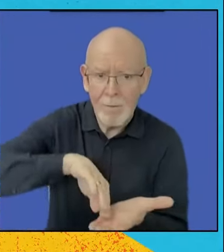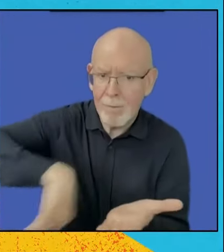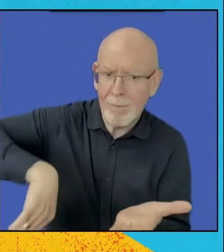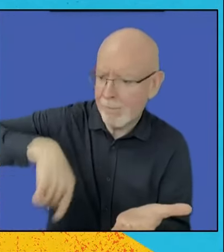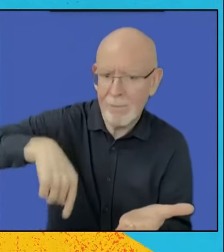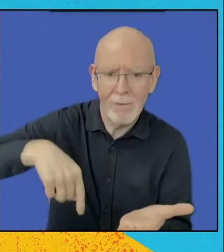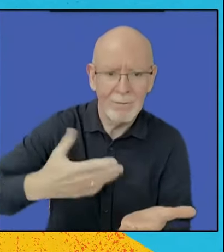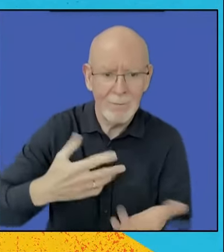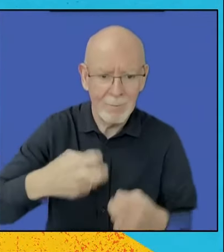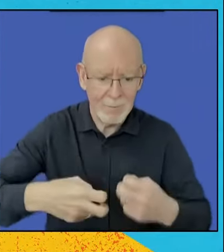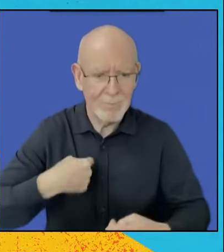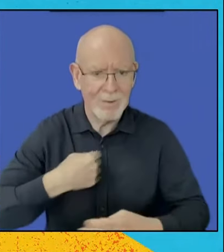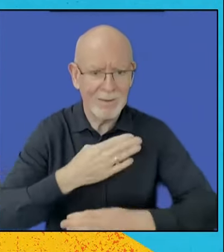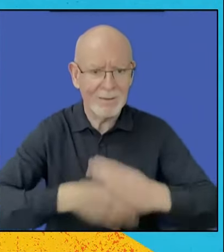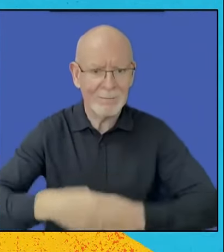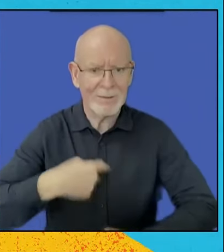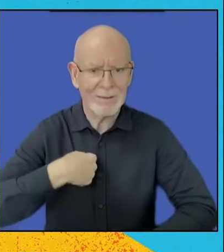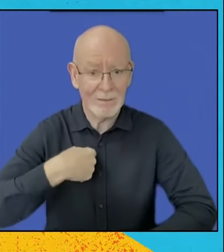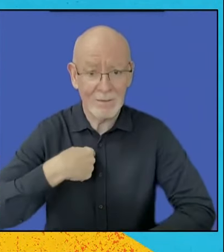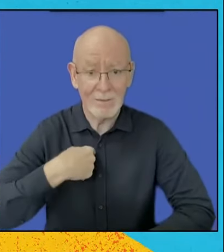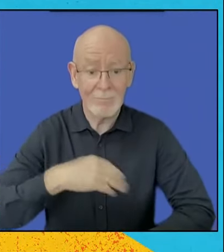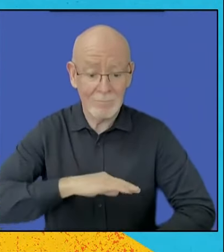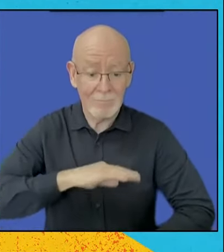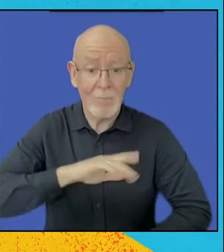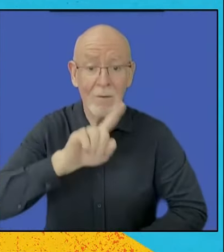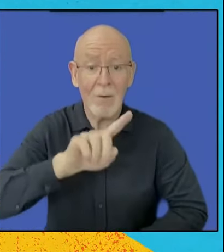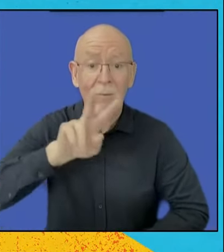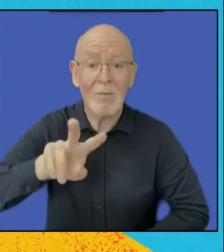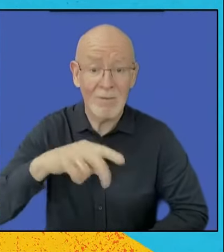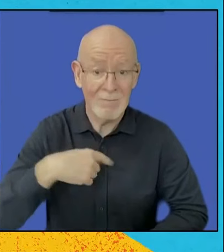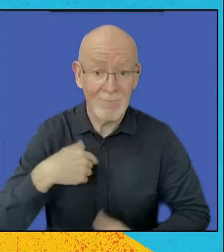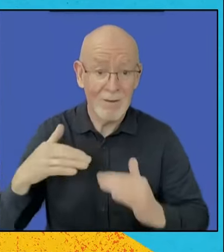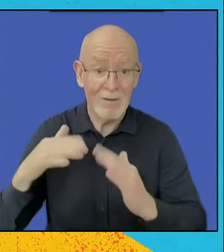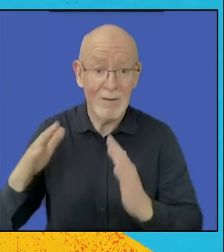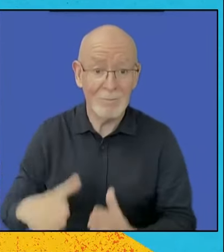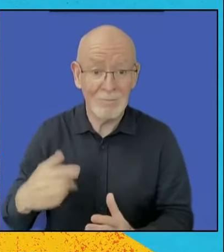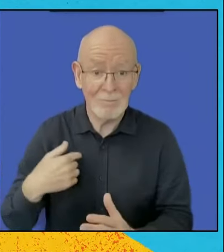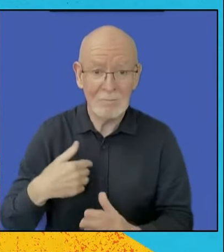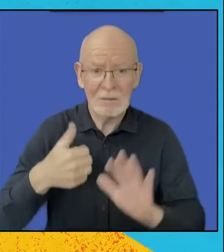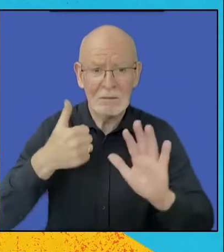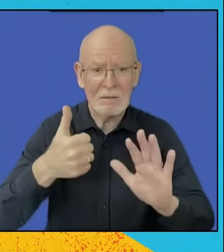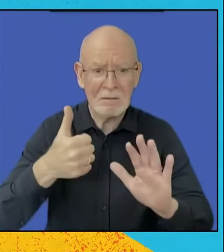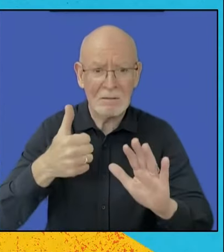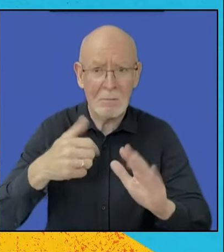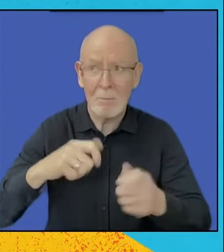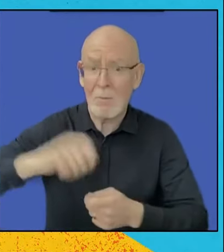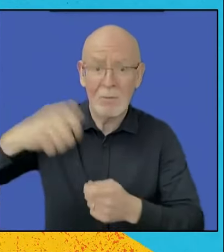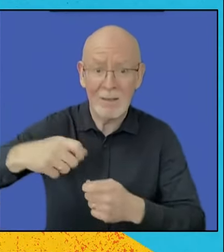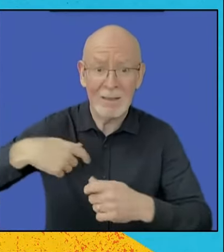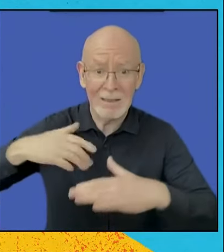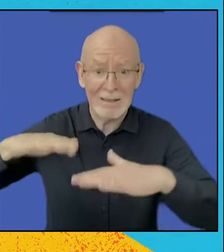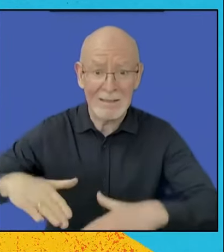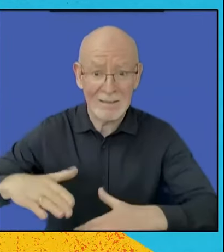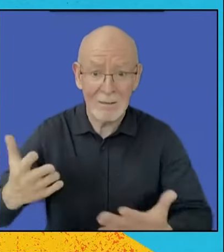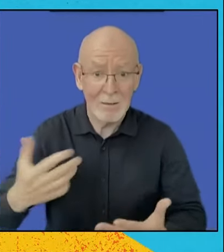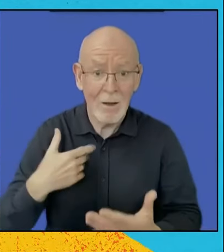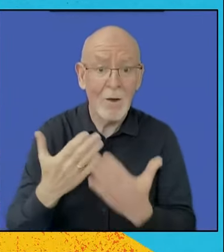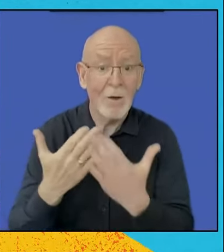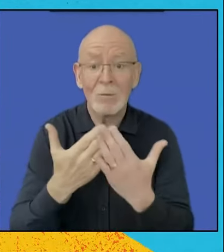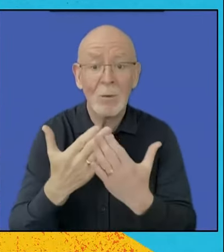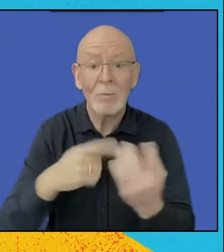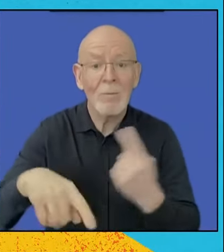challenge because youth, for all people, it's like people over 20, over 25, but no